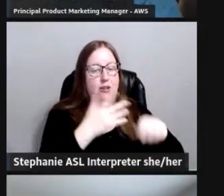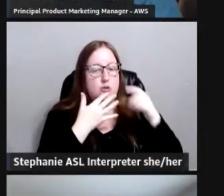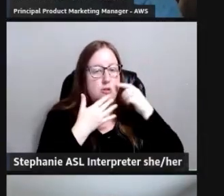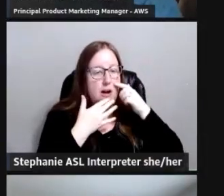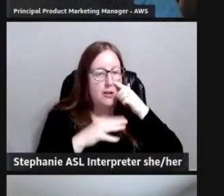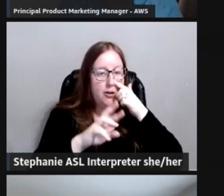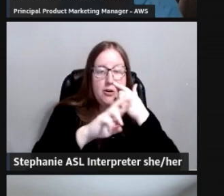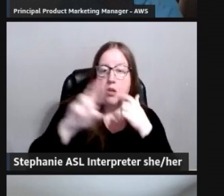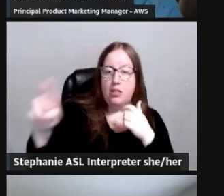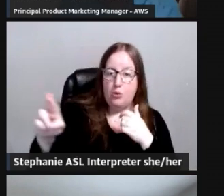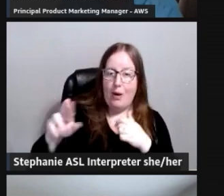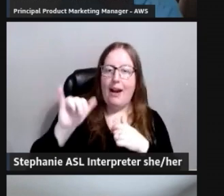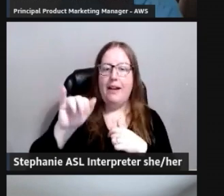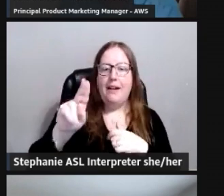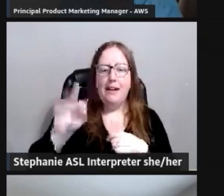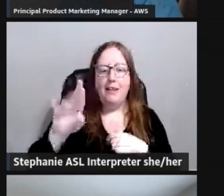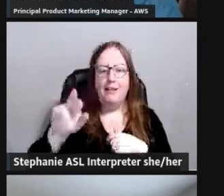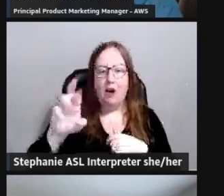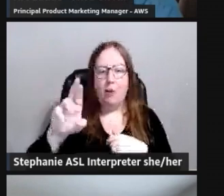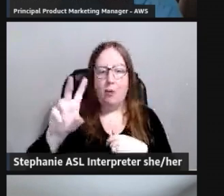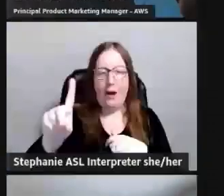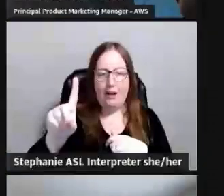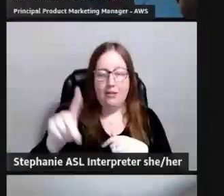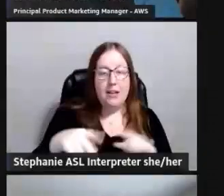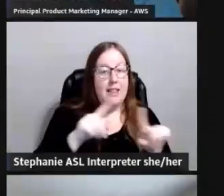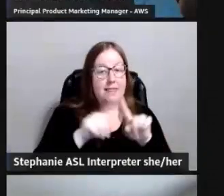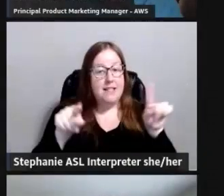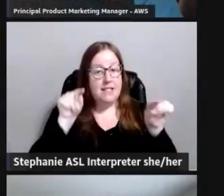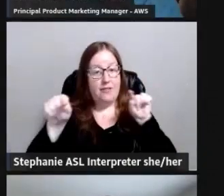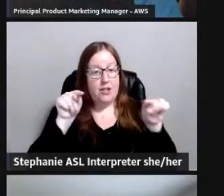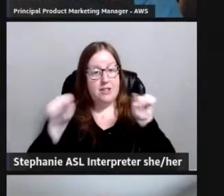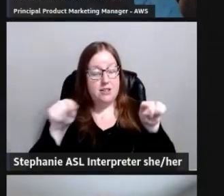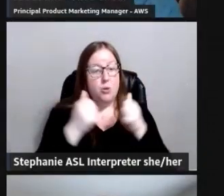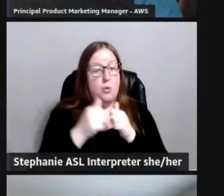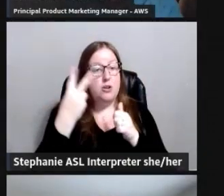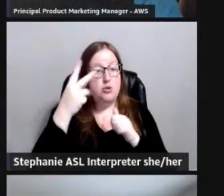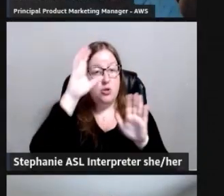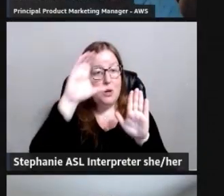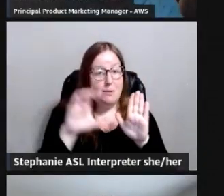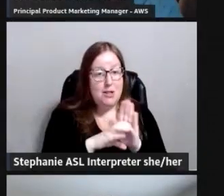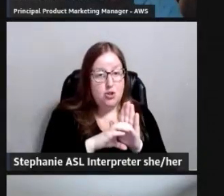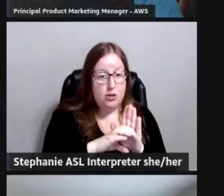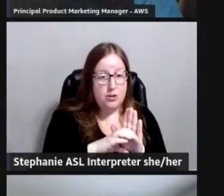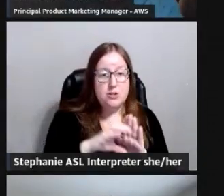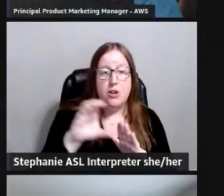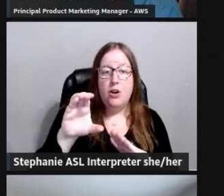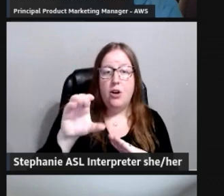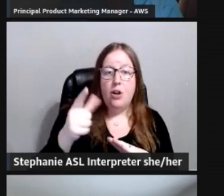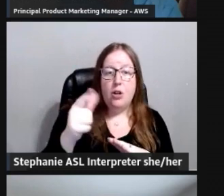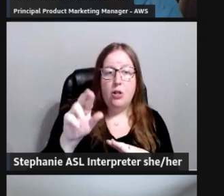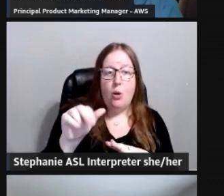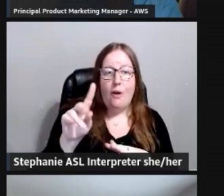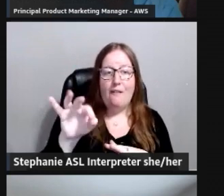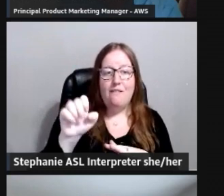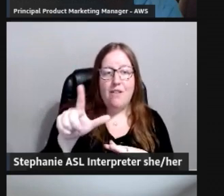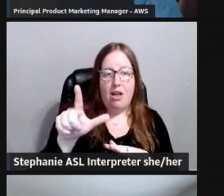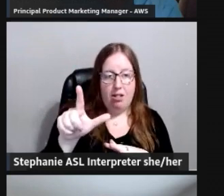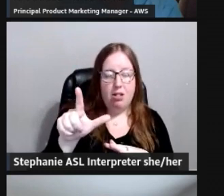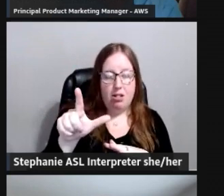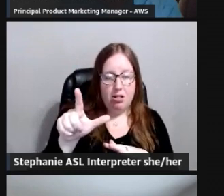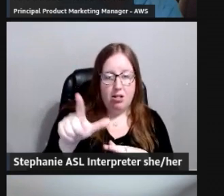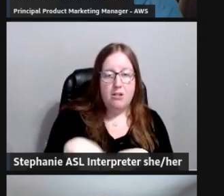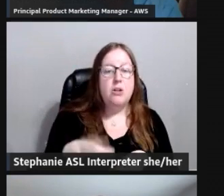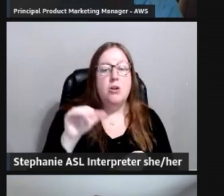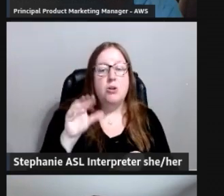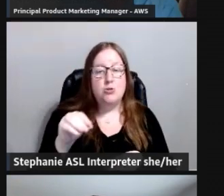right is the color infrared. The difference between these 2 images, chlorophyll with the color infrared,